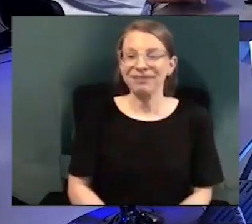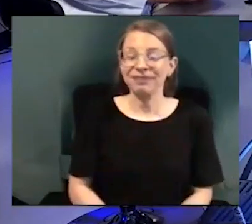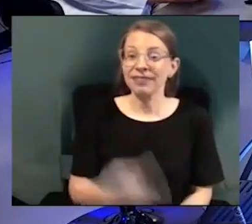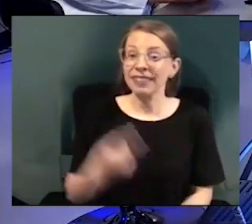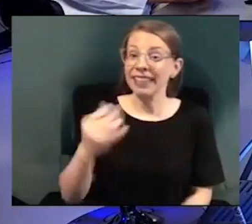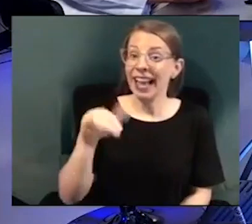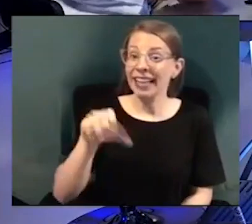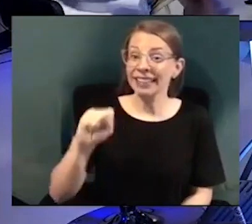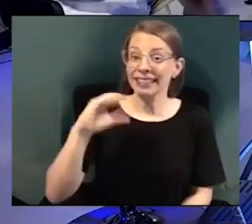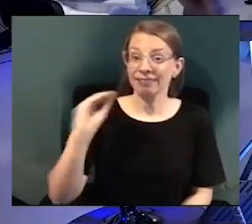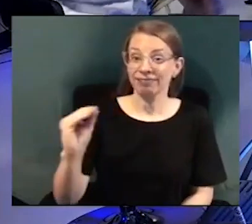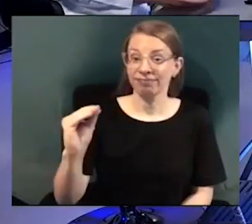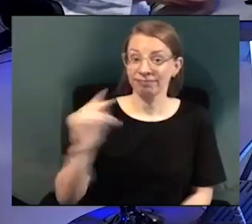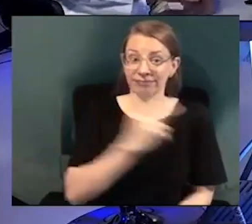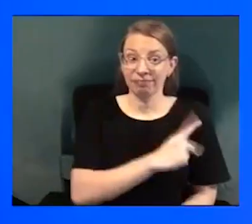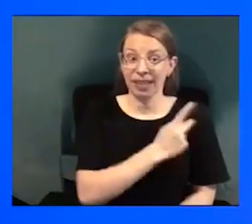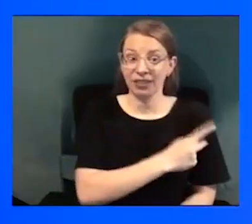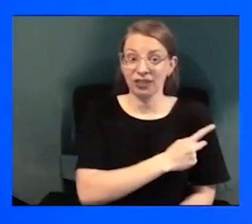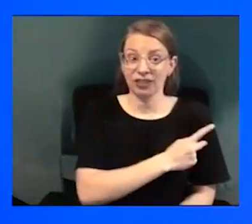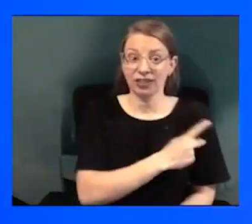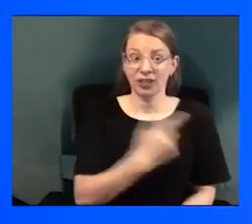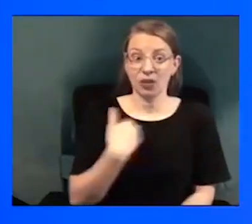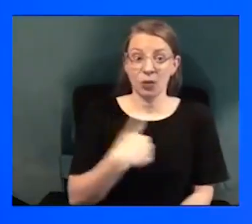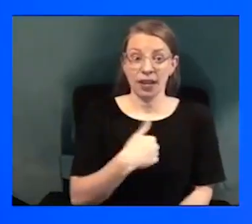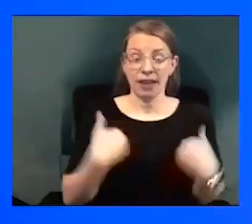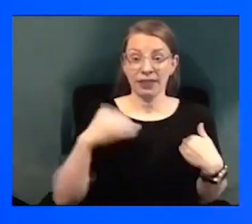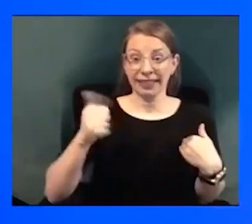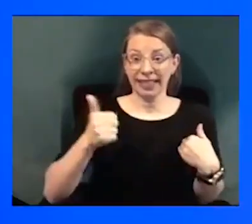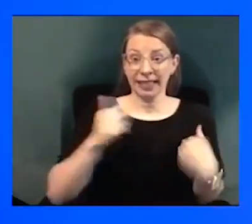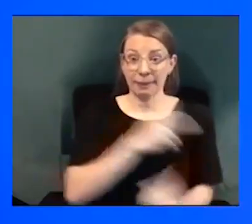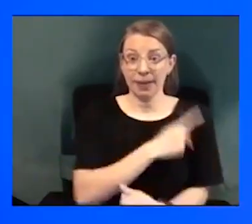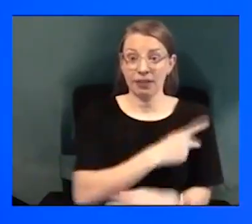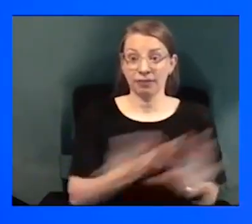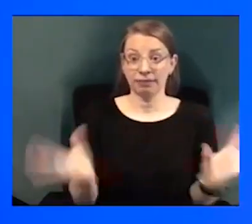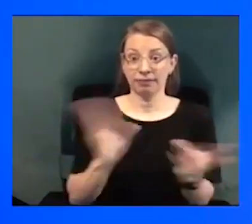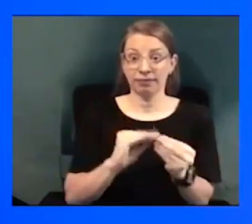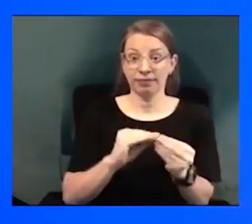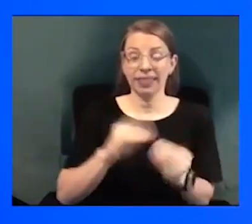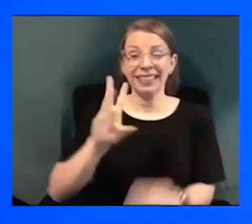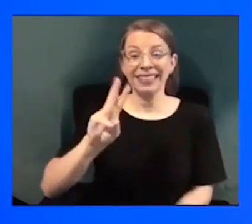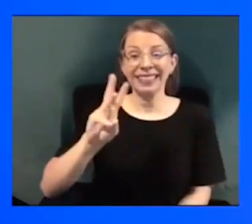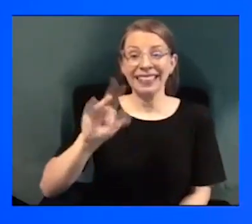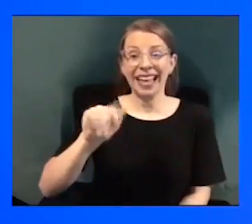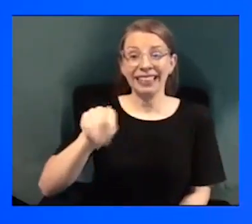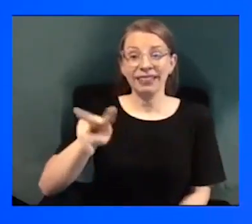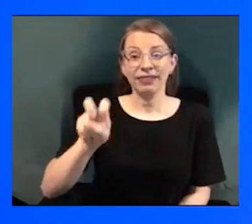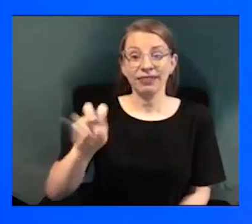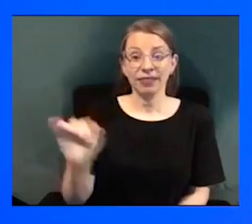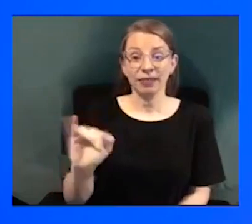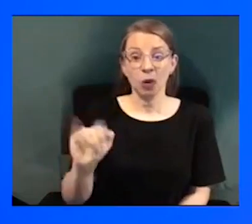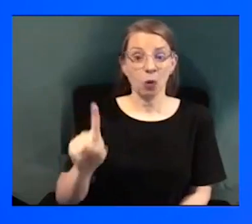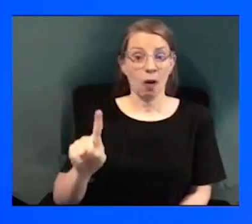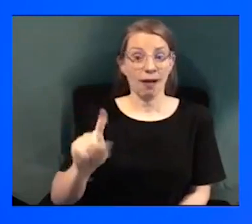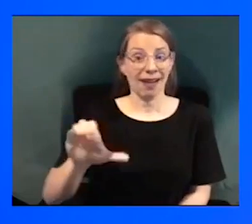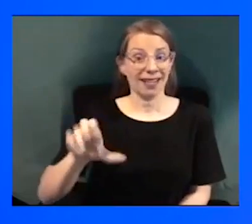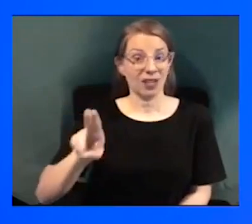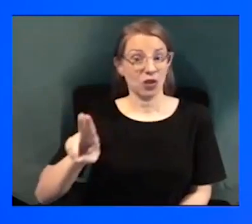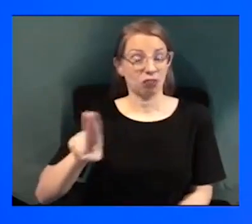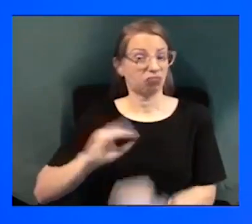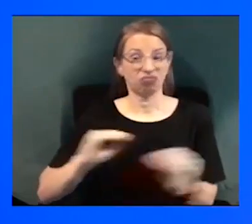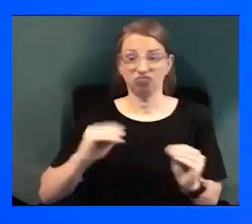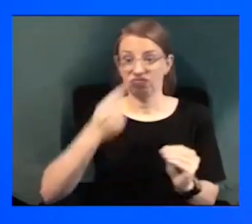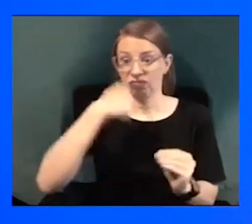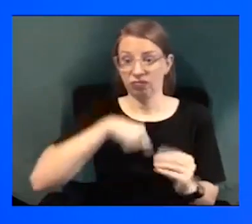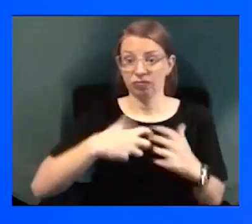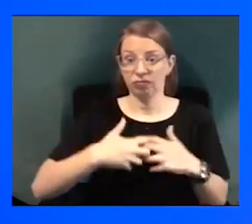0 patients. We have 10 total patients, 6 active infections, with 1 in the ICU but none on the ventilator, and then